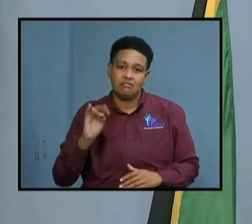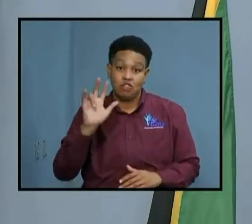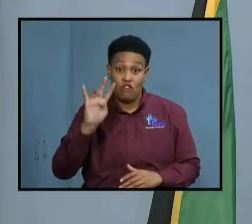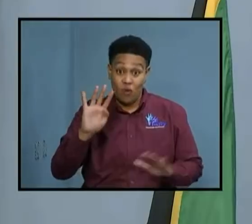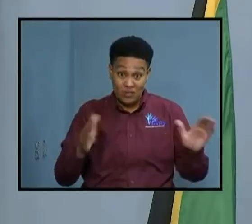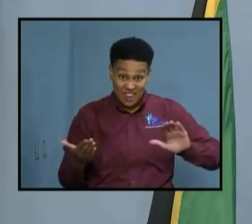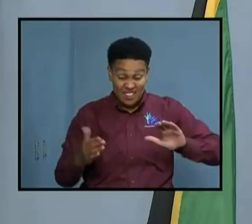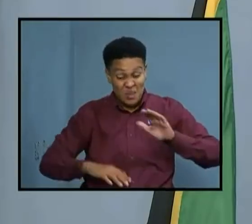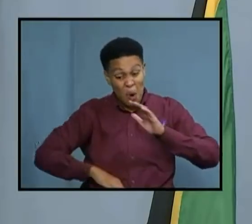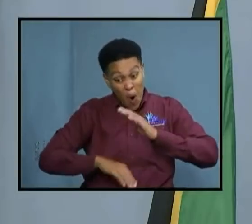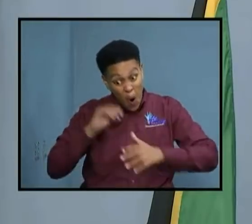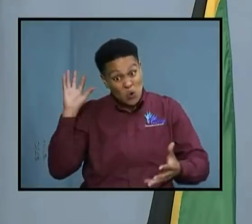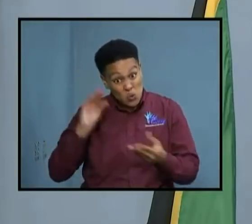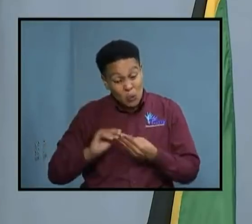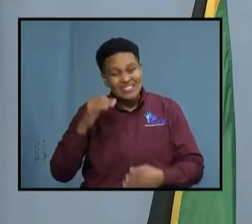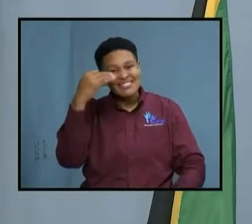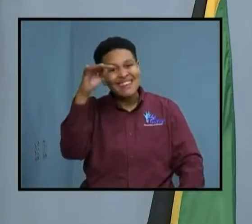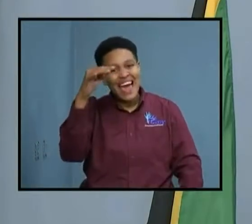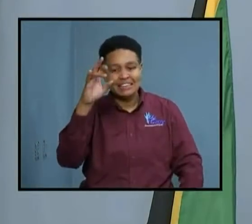Now,